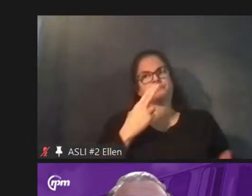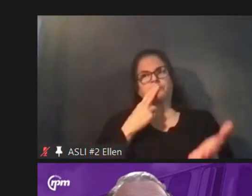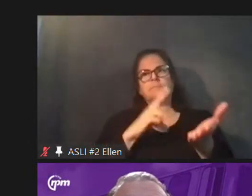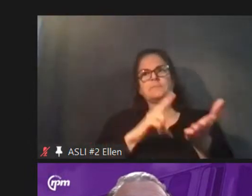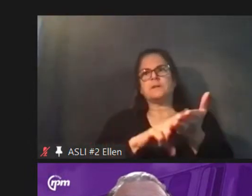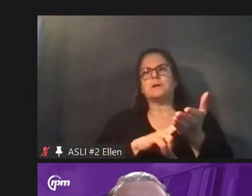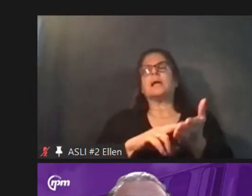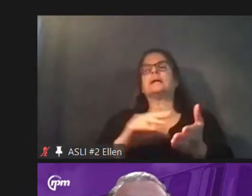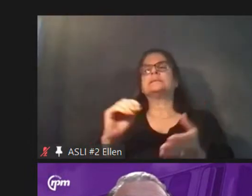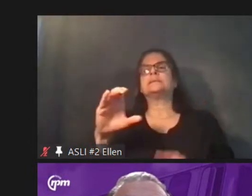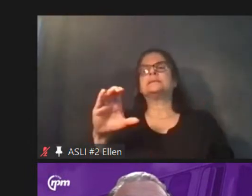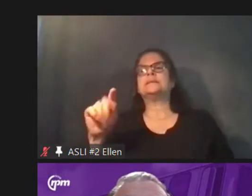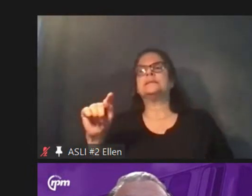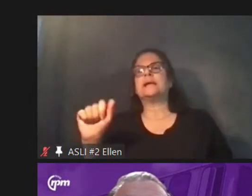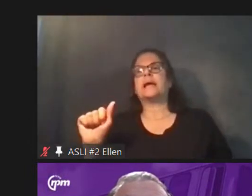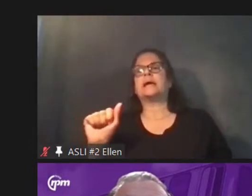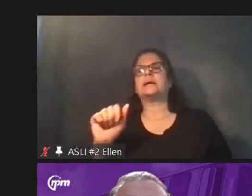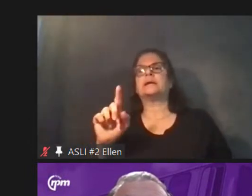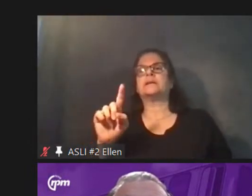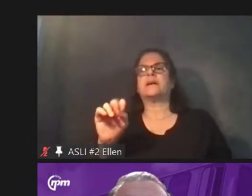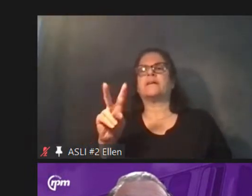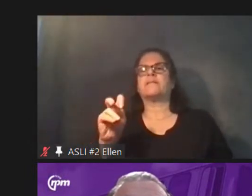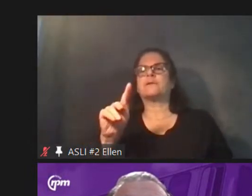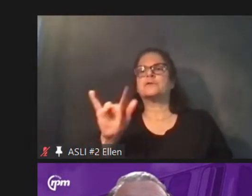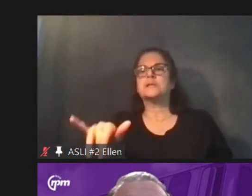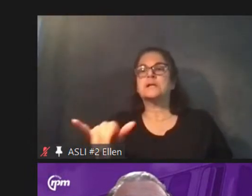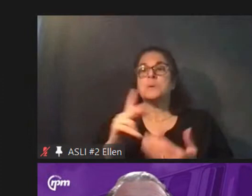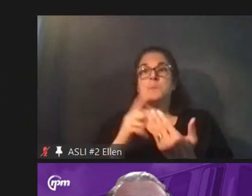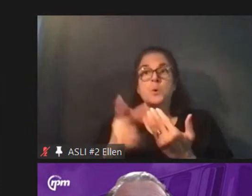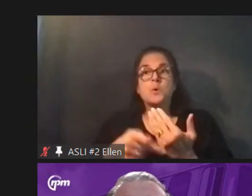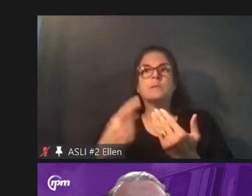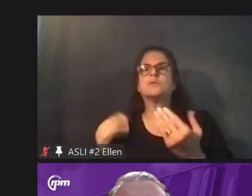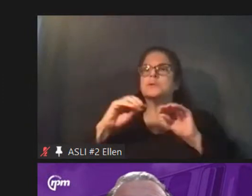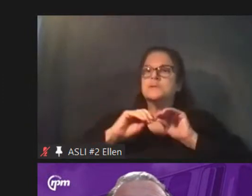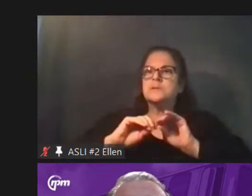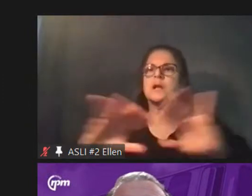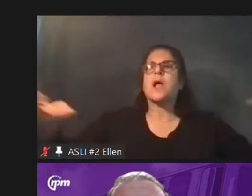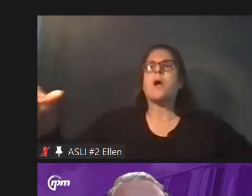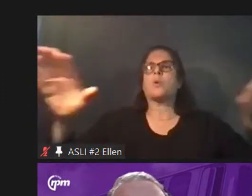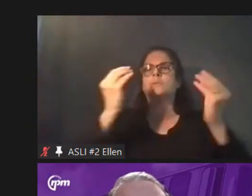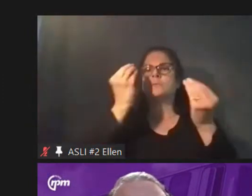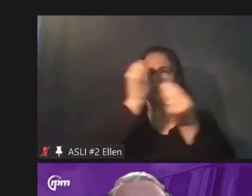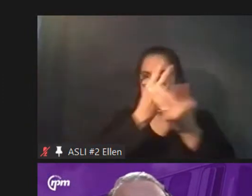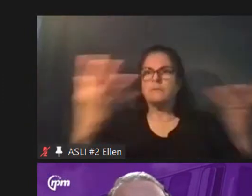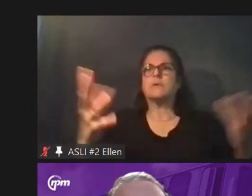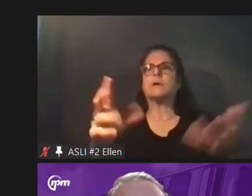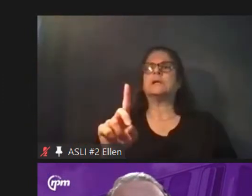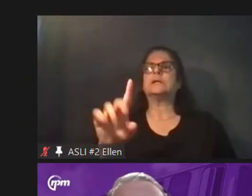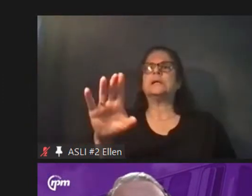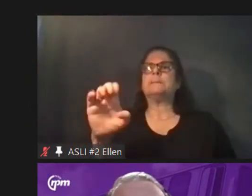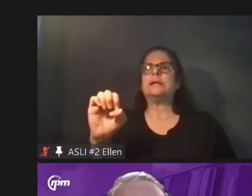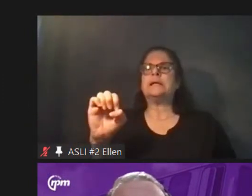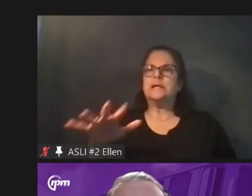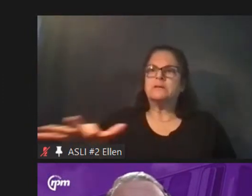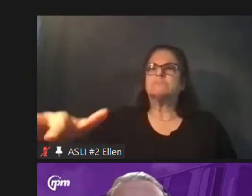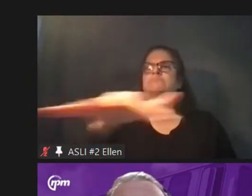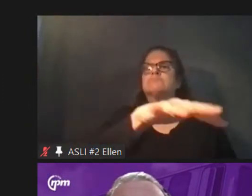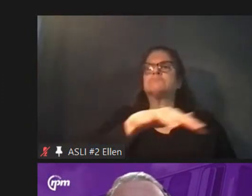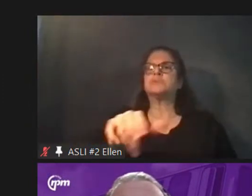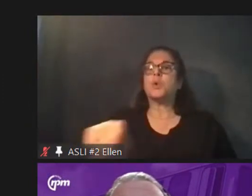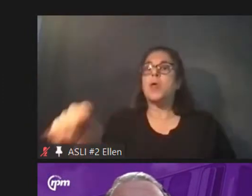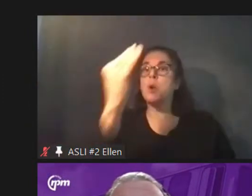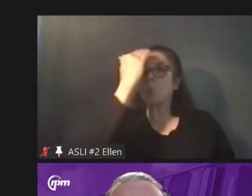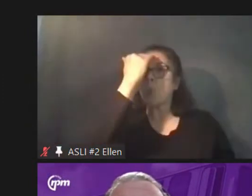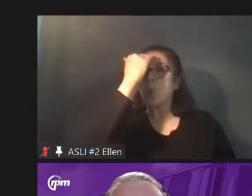diversity programs send out trade packages to the DBE community to make sure they're aware of the opportunities and how to submit